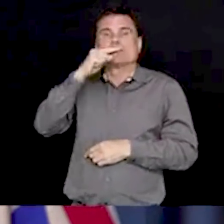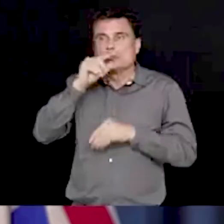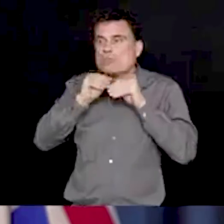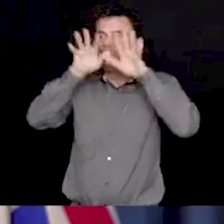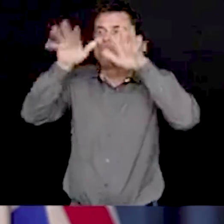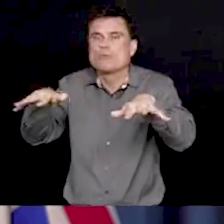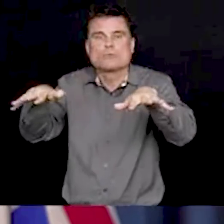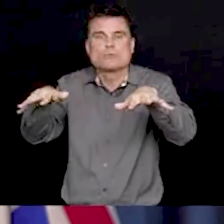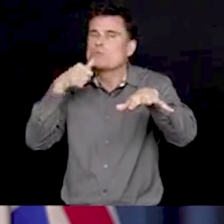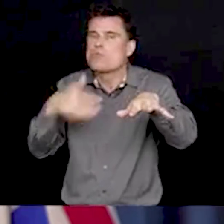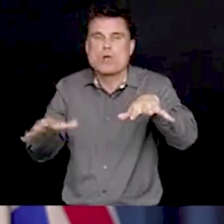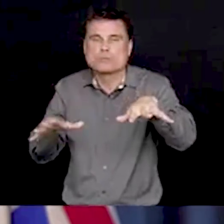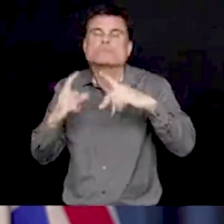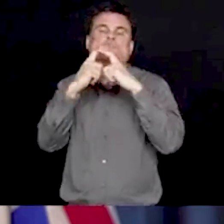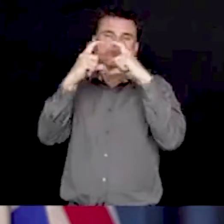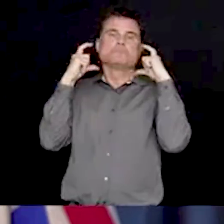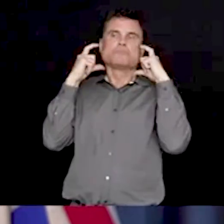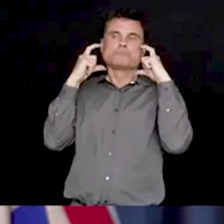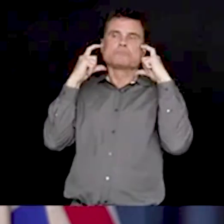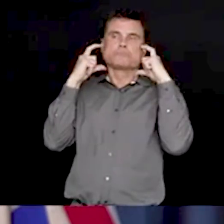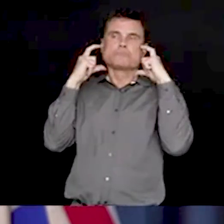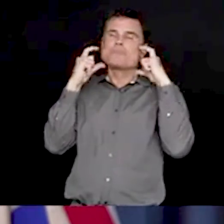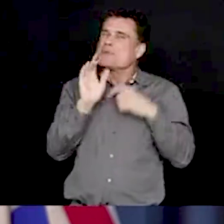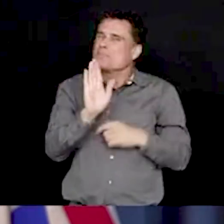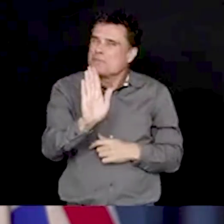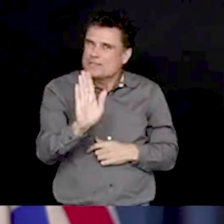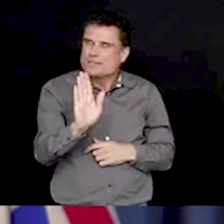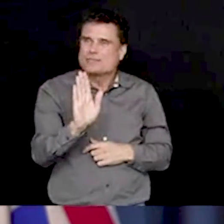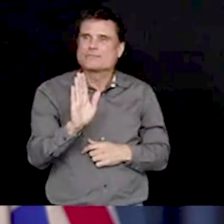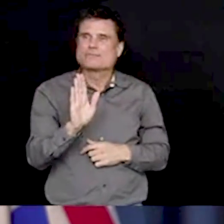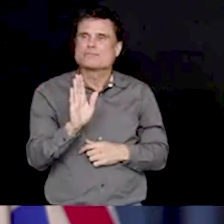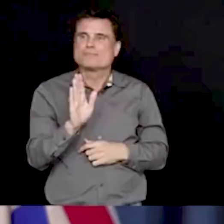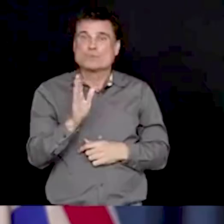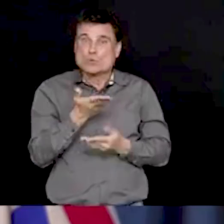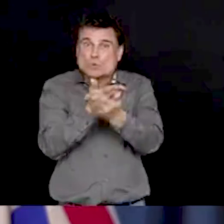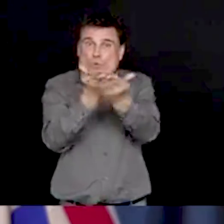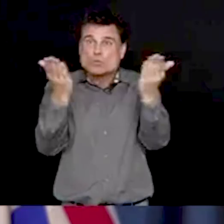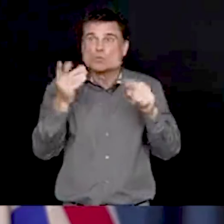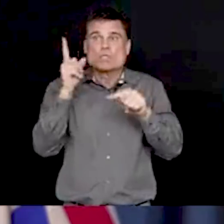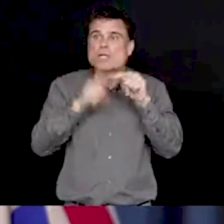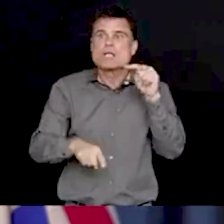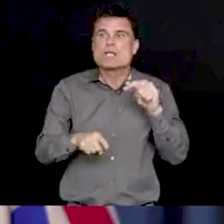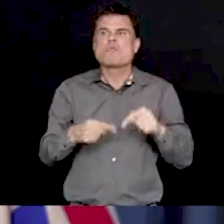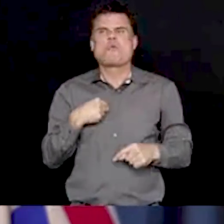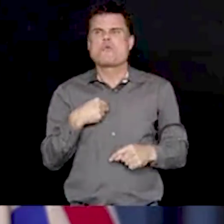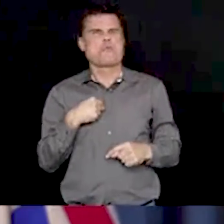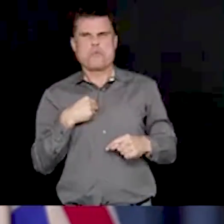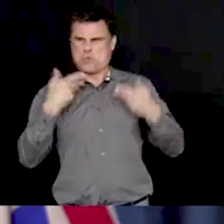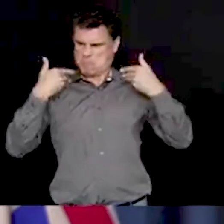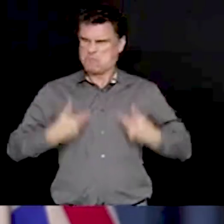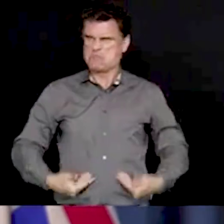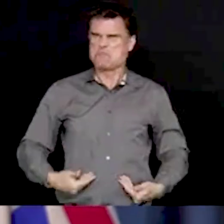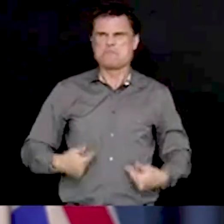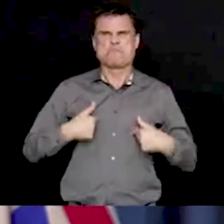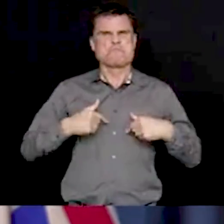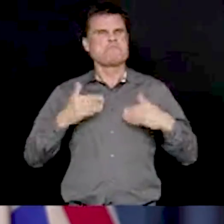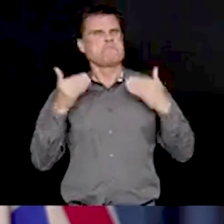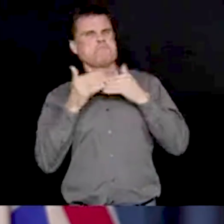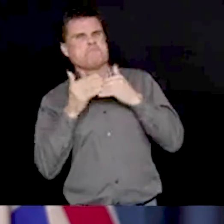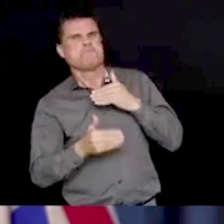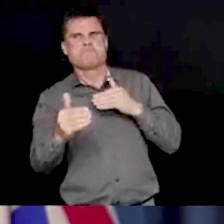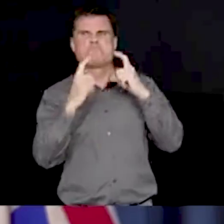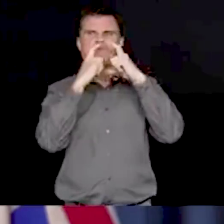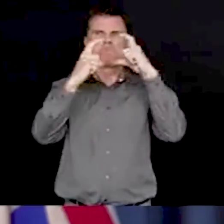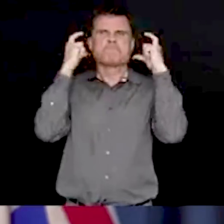not, you can't use it in isolation and think that it's going to protect you and that you no longer need to do things like cleaning your hands